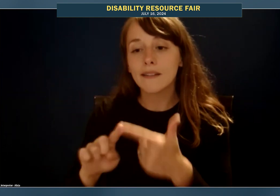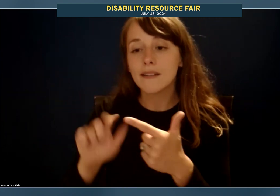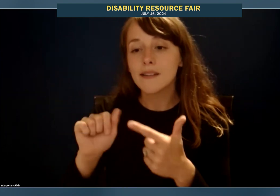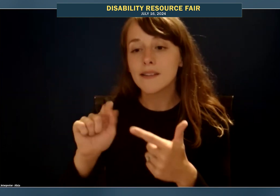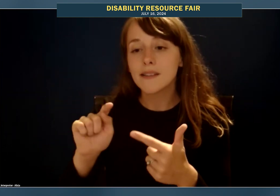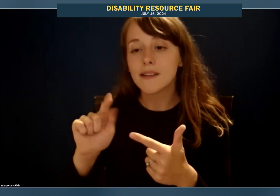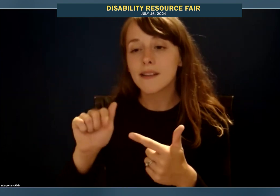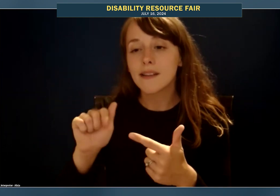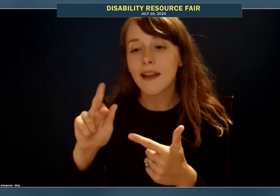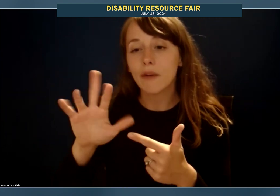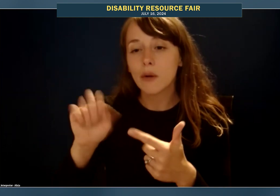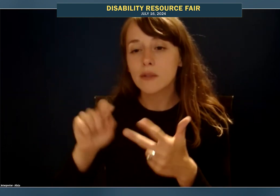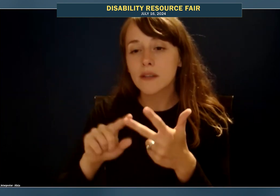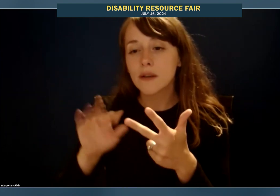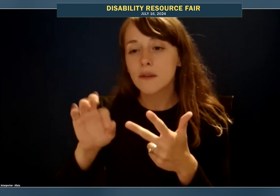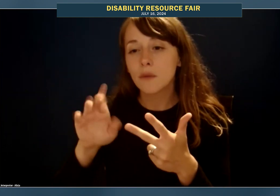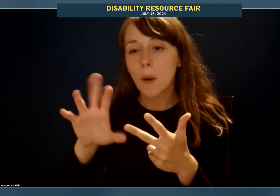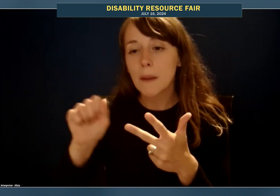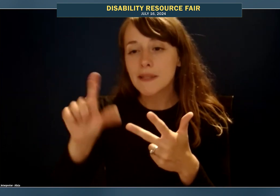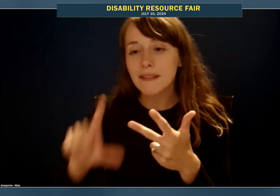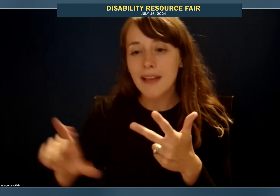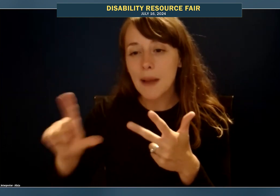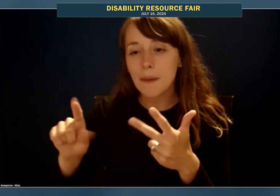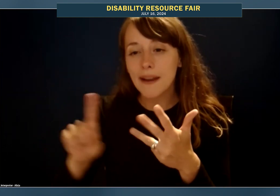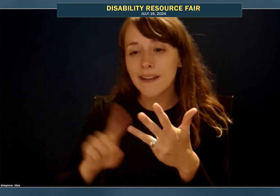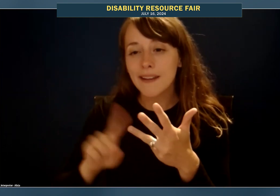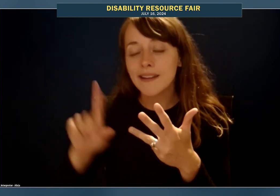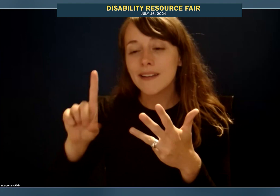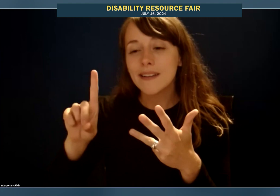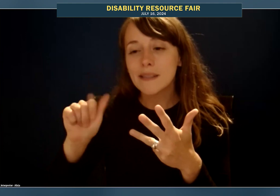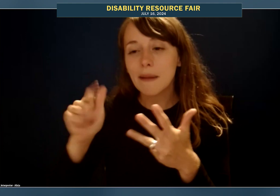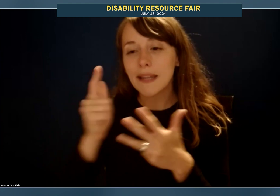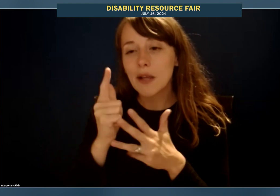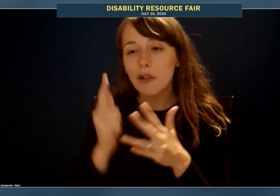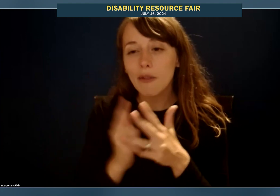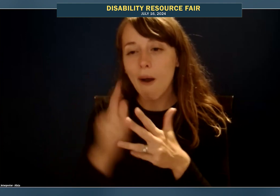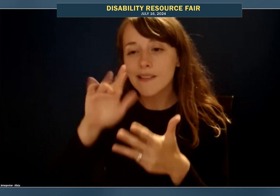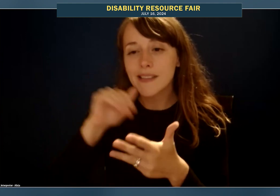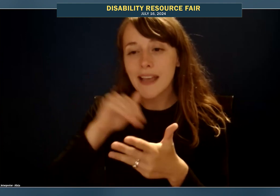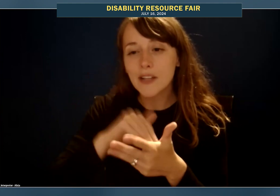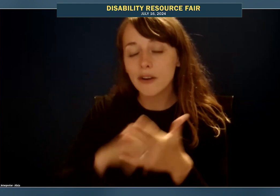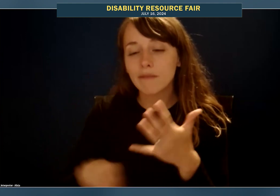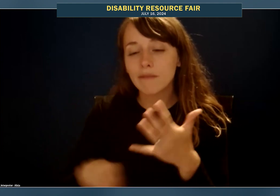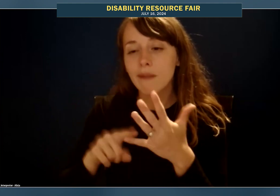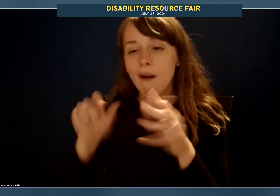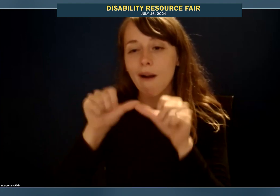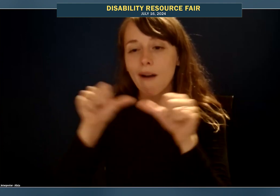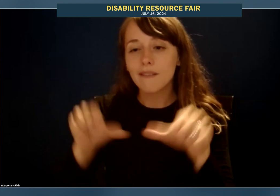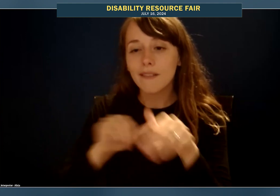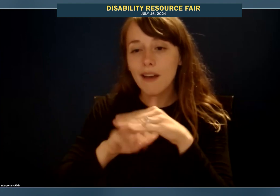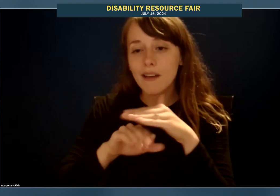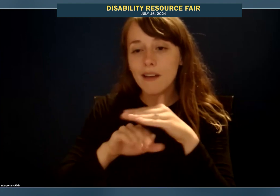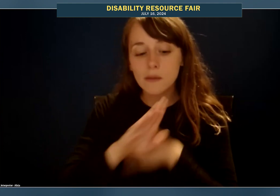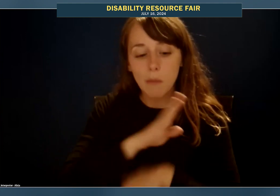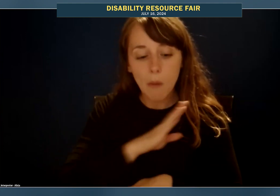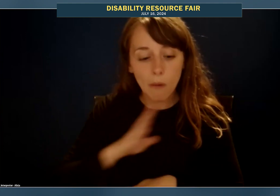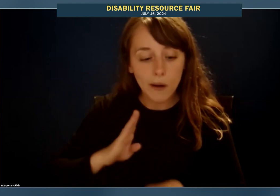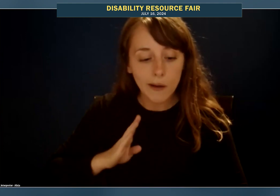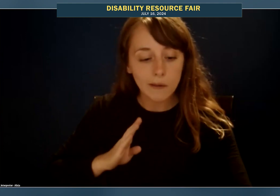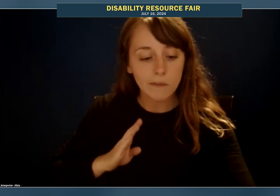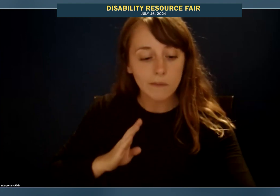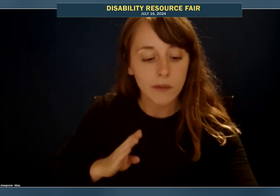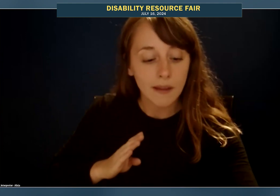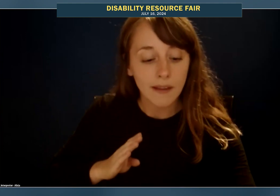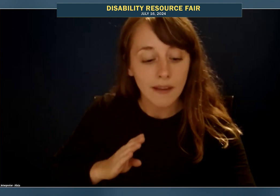Library, the Disability Law Center, the Architectural Access Board, and finish